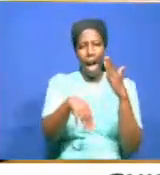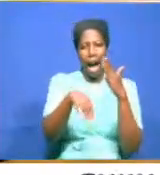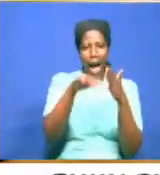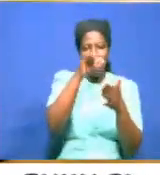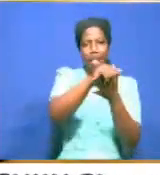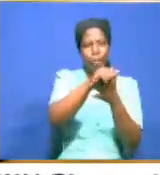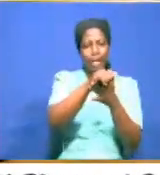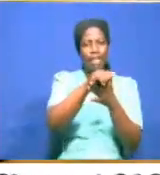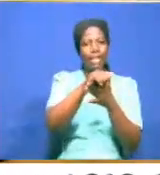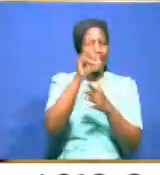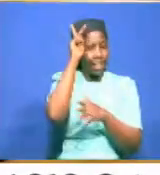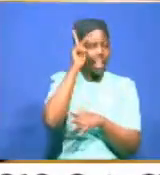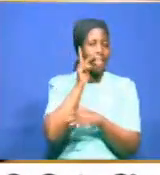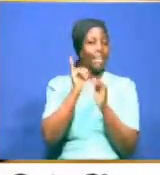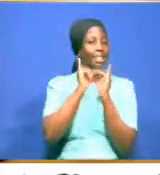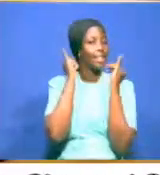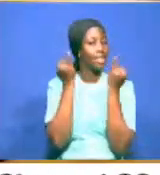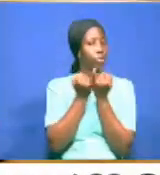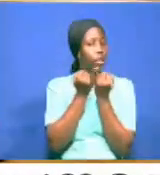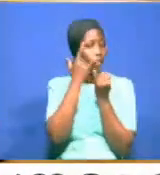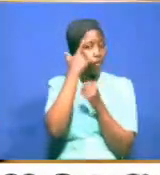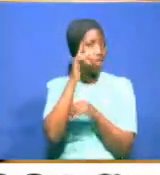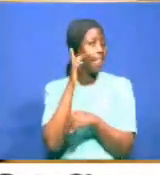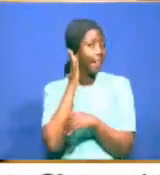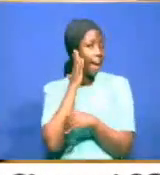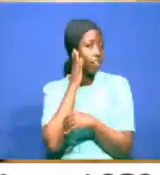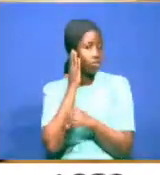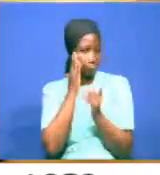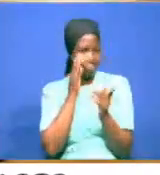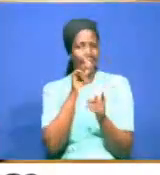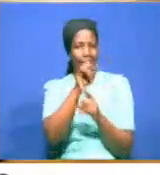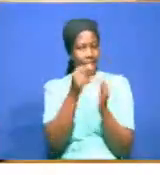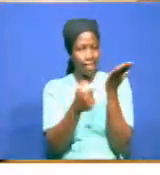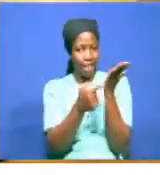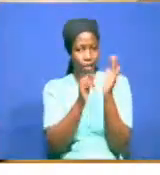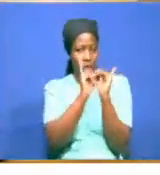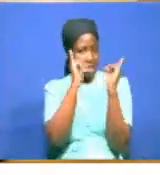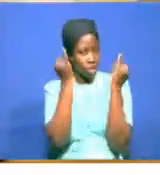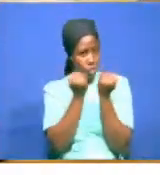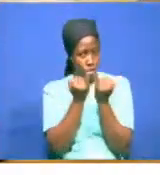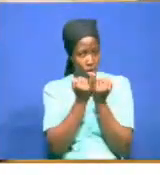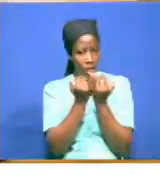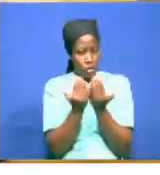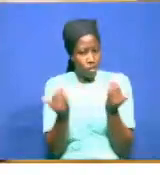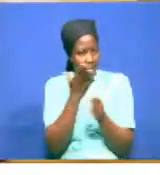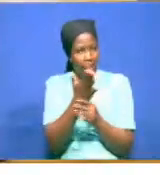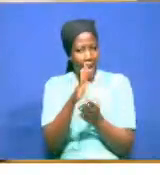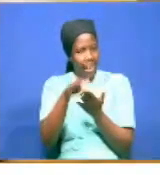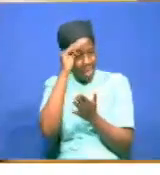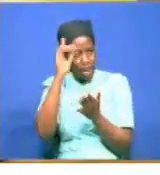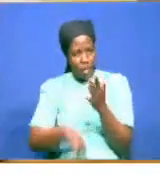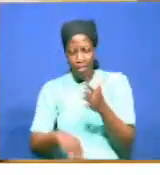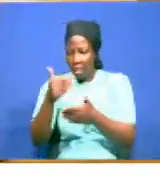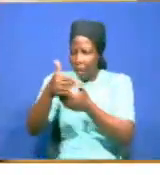Mm-hmm. And you see, that is a technical institute. Yes. And the students there are trained in masonry. The students there